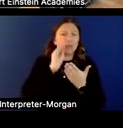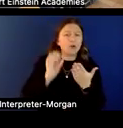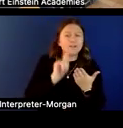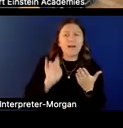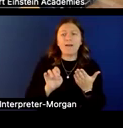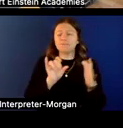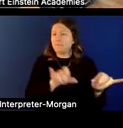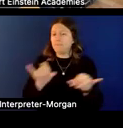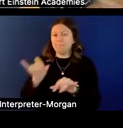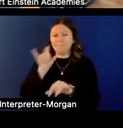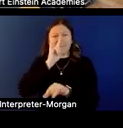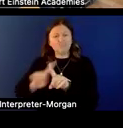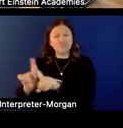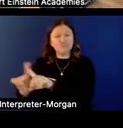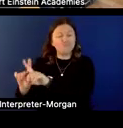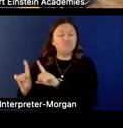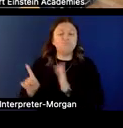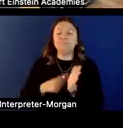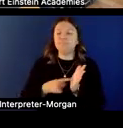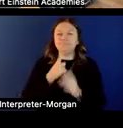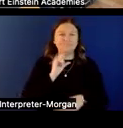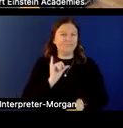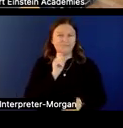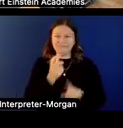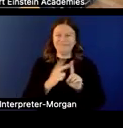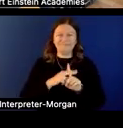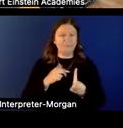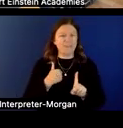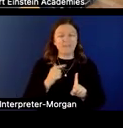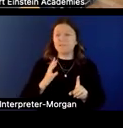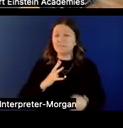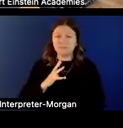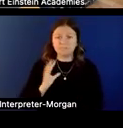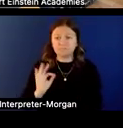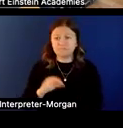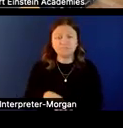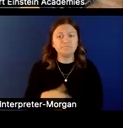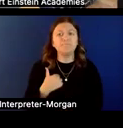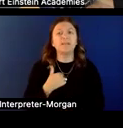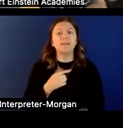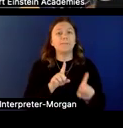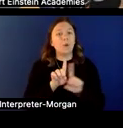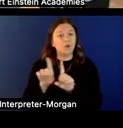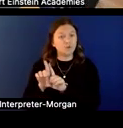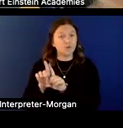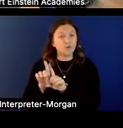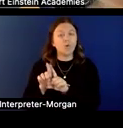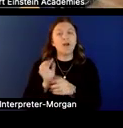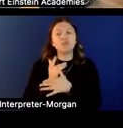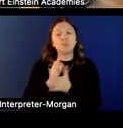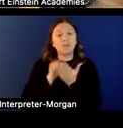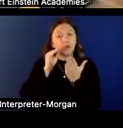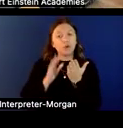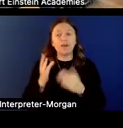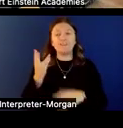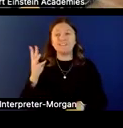things will say like, you know what, this is not me, and that is okay. I'm also a wife to a German learner of 16 years, and I hope you don't judge